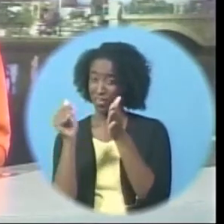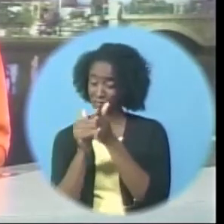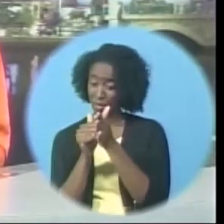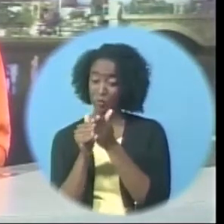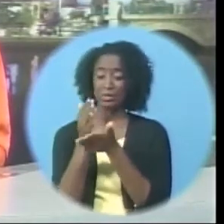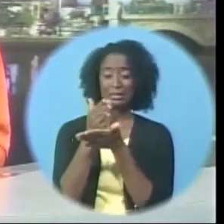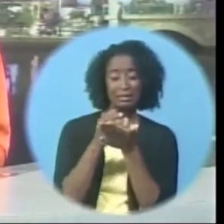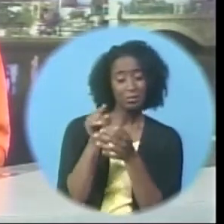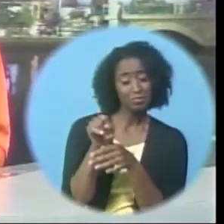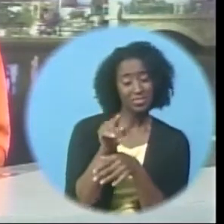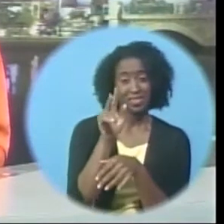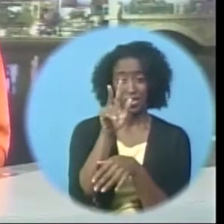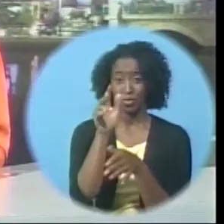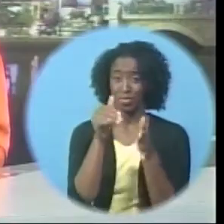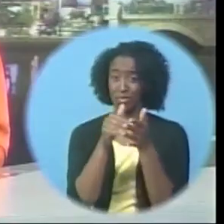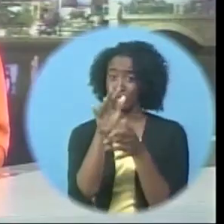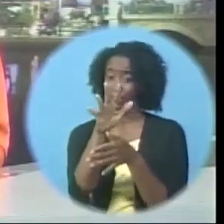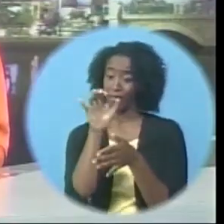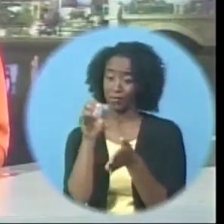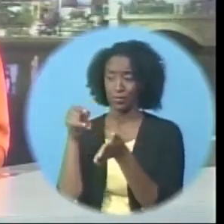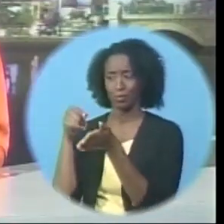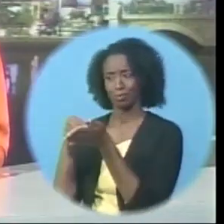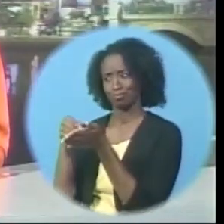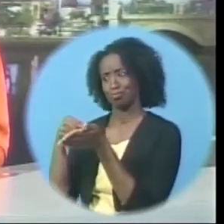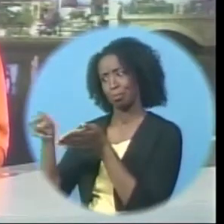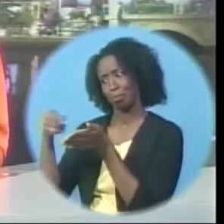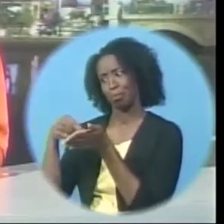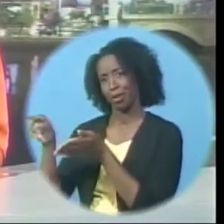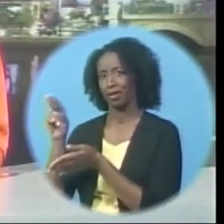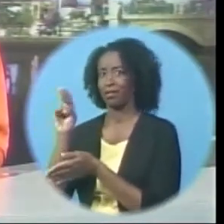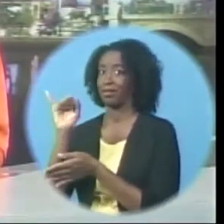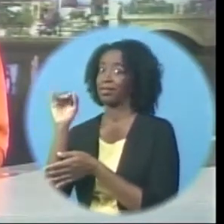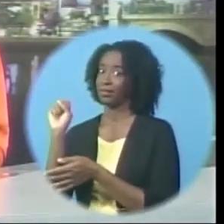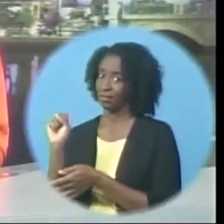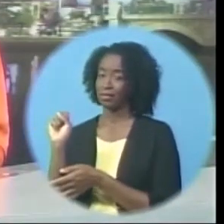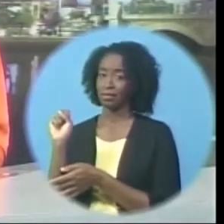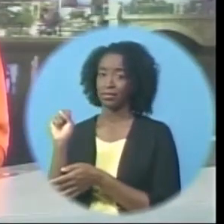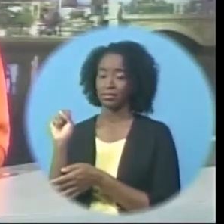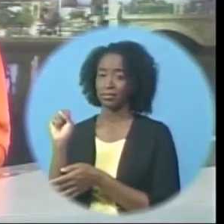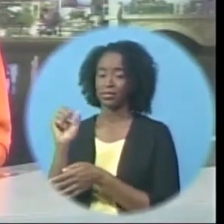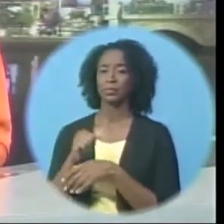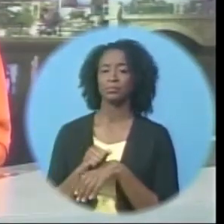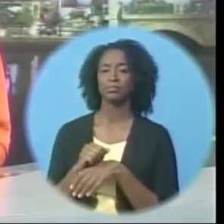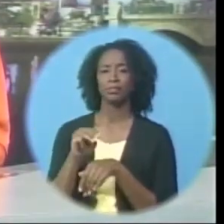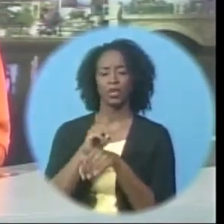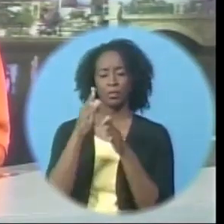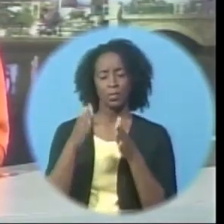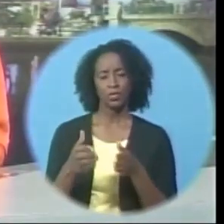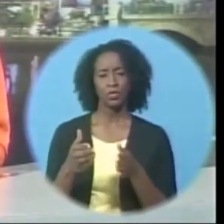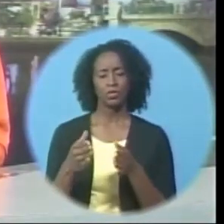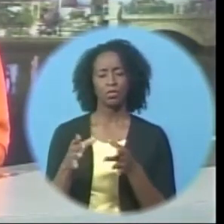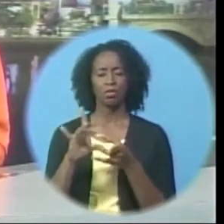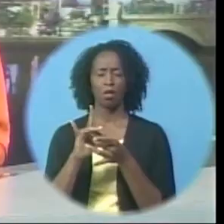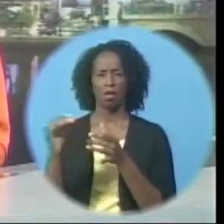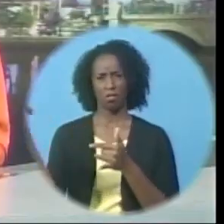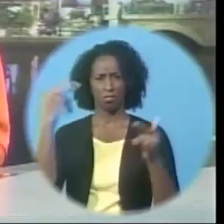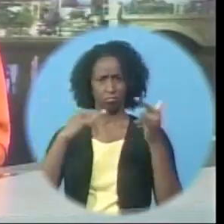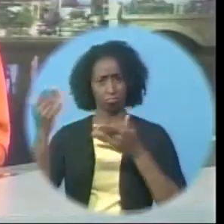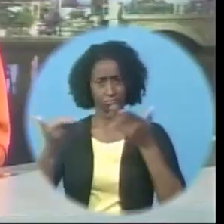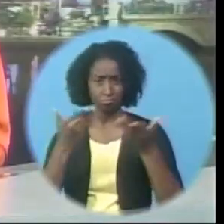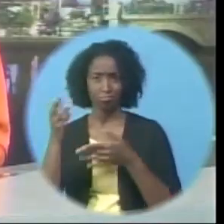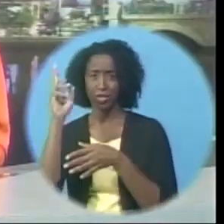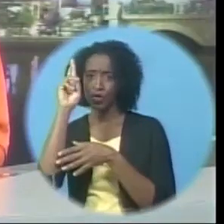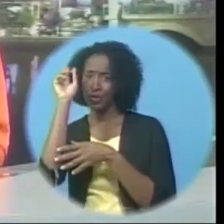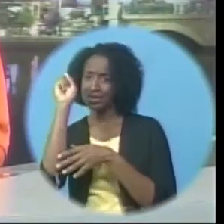in Barbados, only 3,500 are paying contributions to the NIS. Tourism Minister Richard Seeley says this